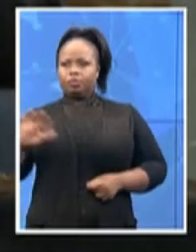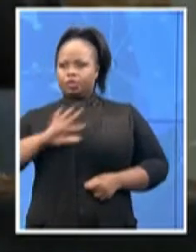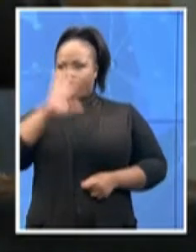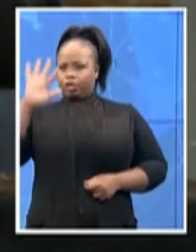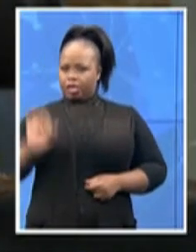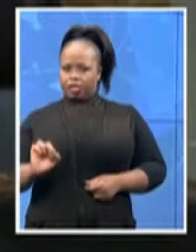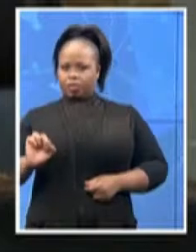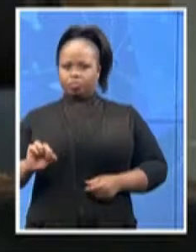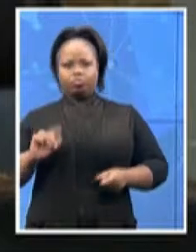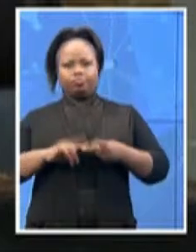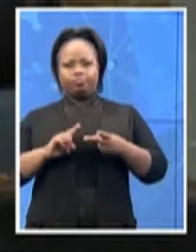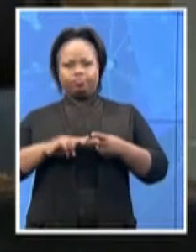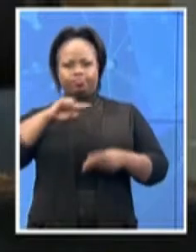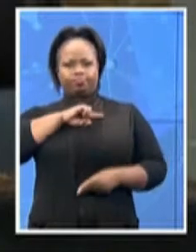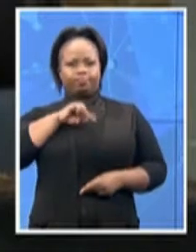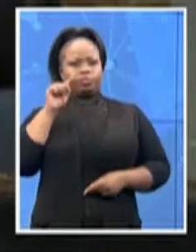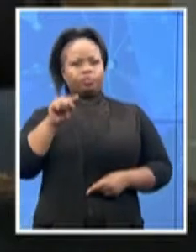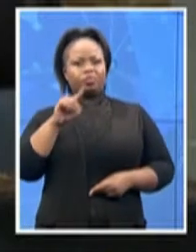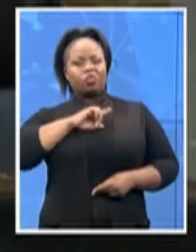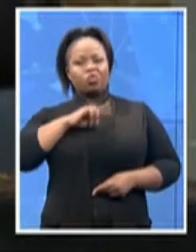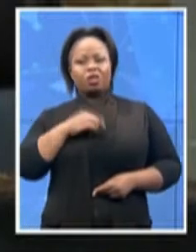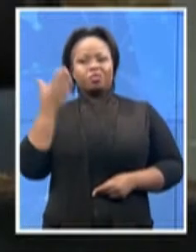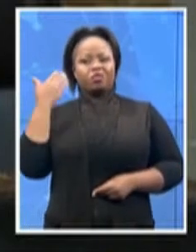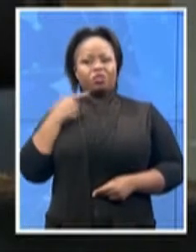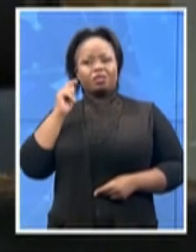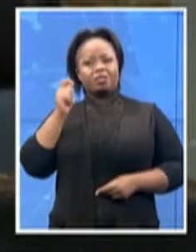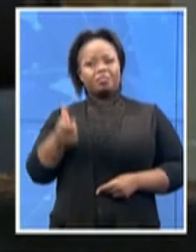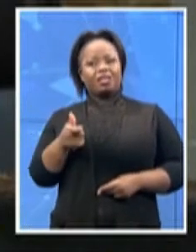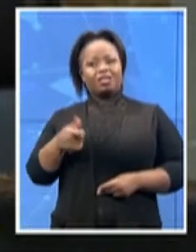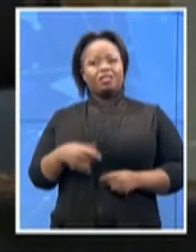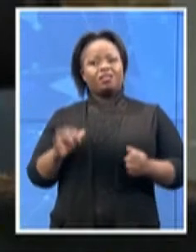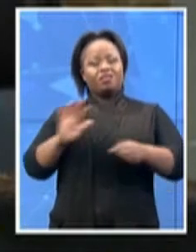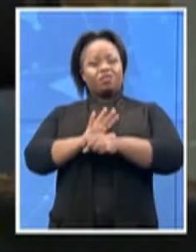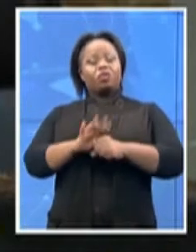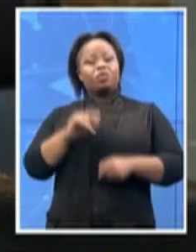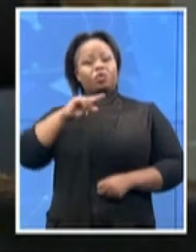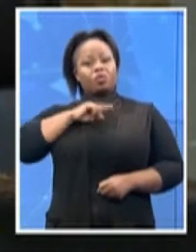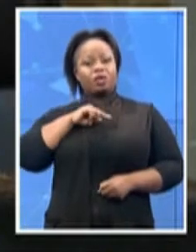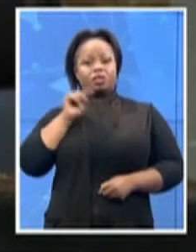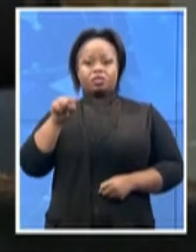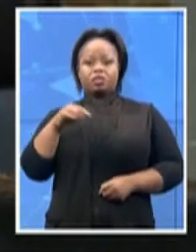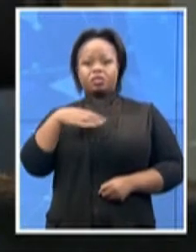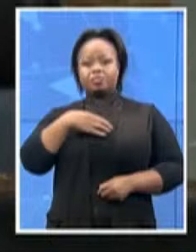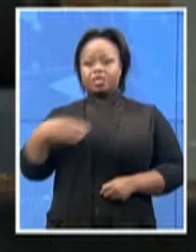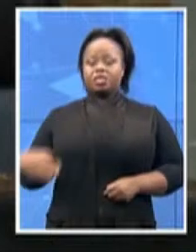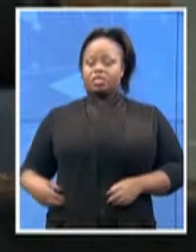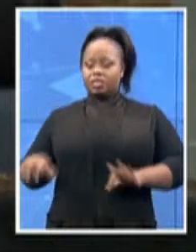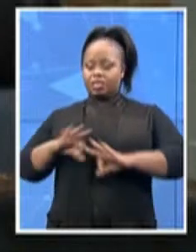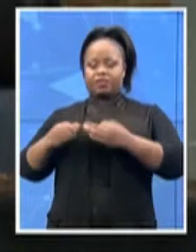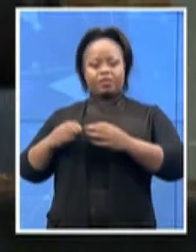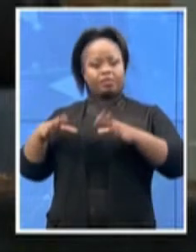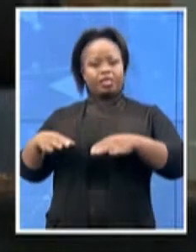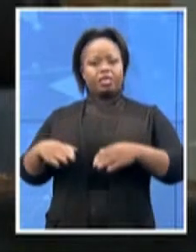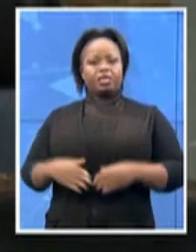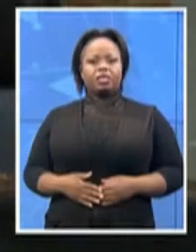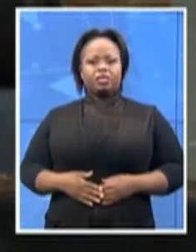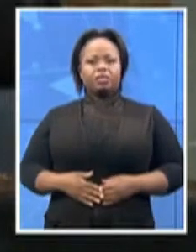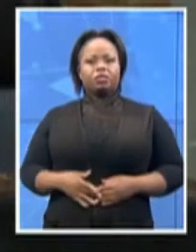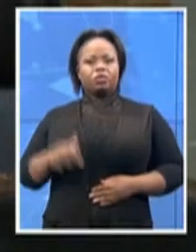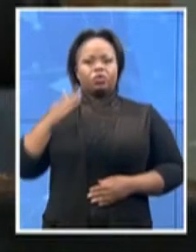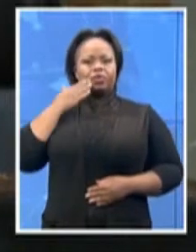the amount, and the President and his family. At the time the answer was given, all parties concerned thought that they were